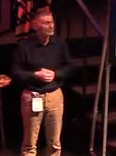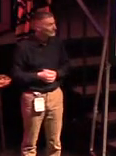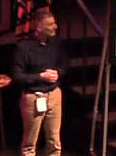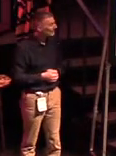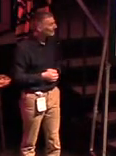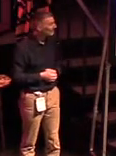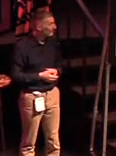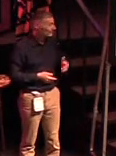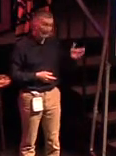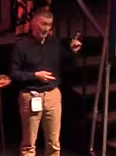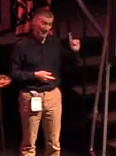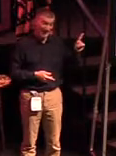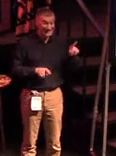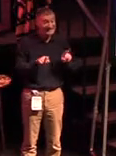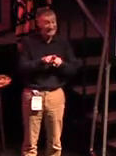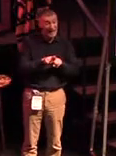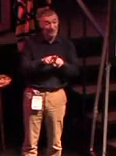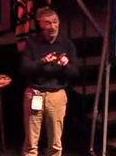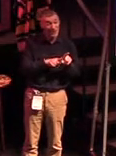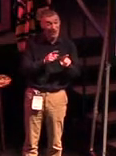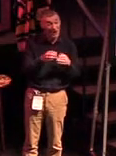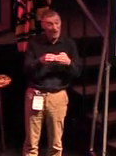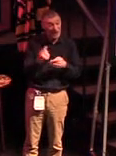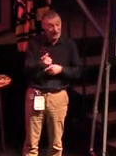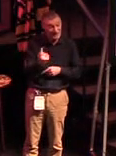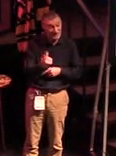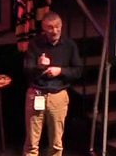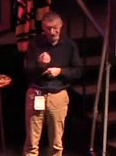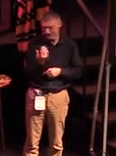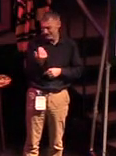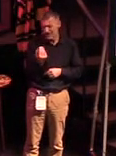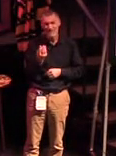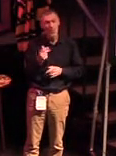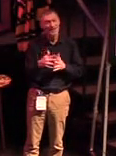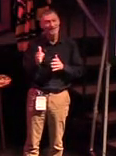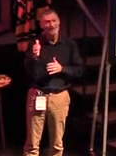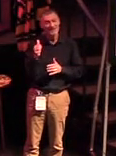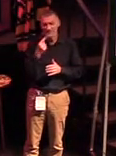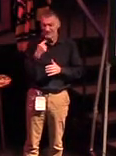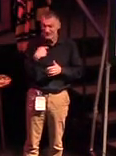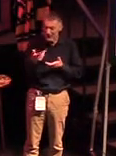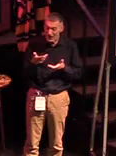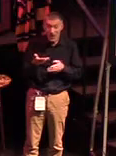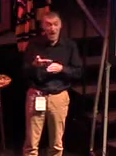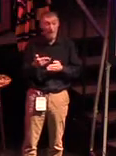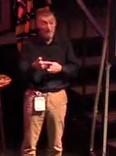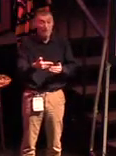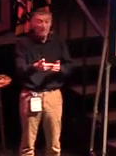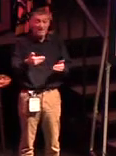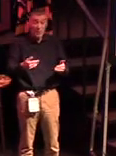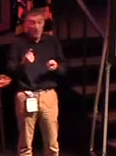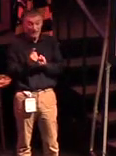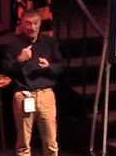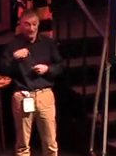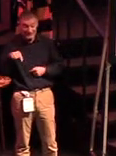This is the same young leader who said to me a few weeks ago that until she'd met me, she